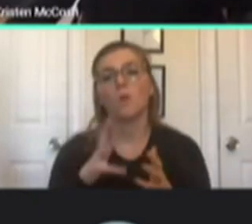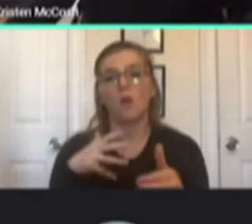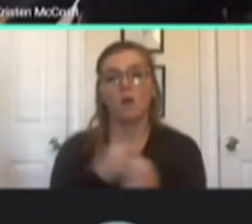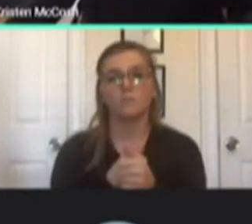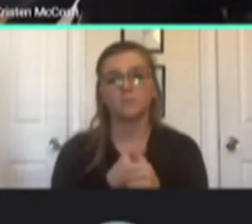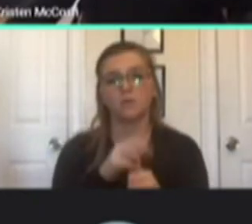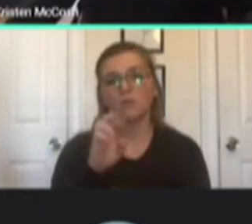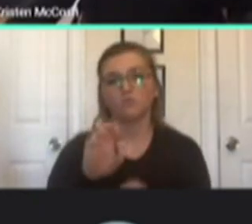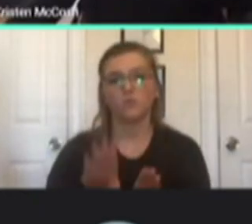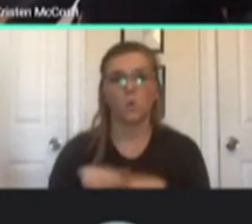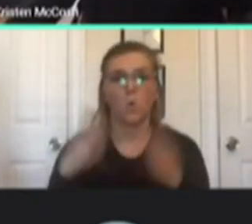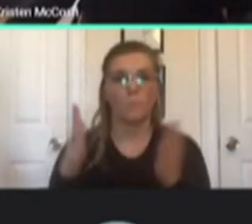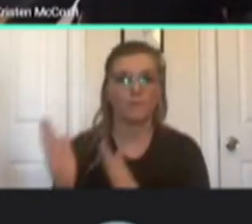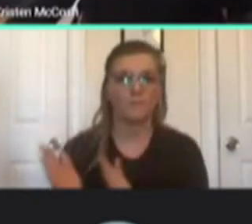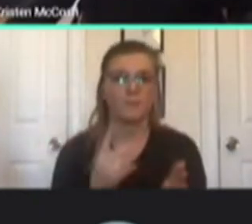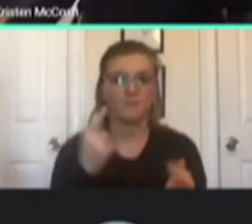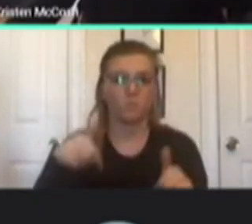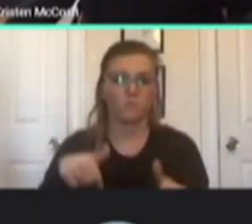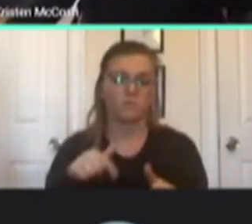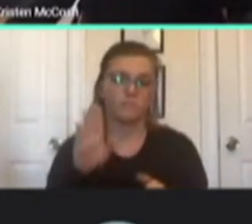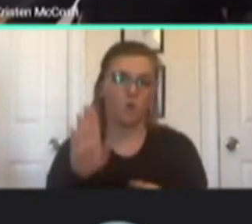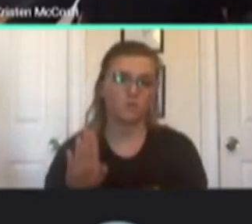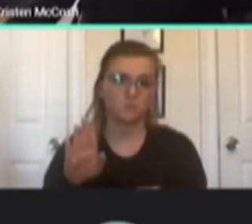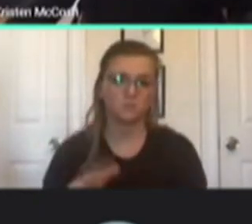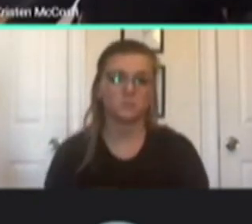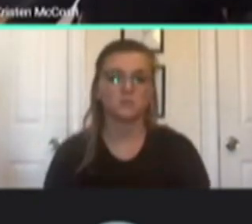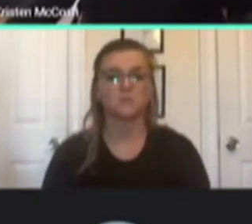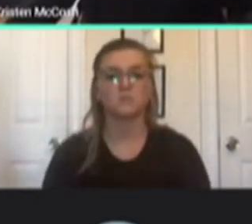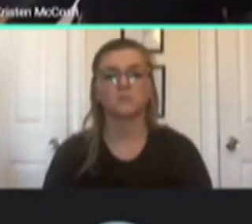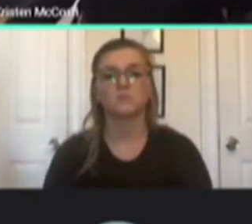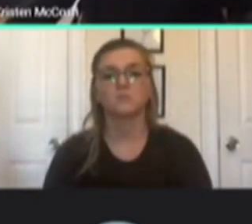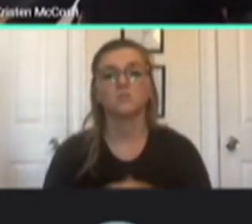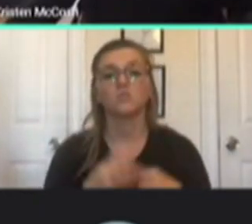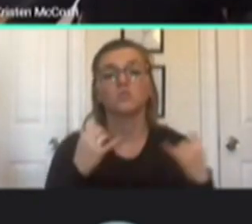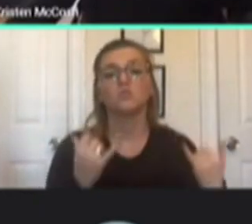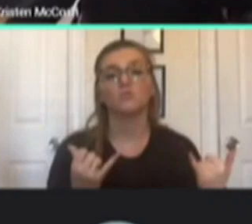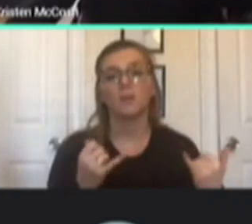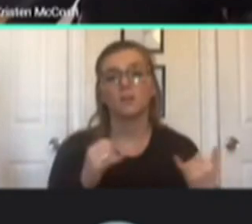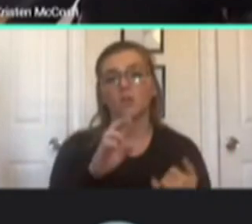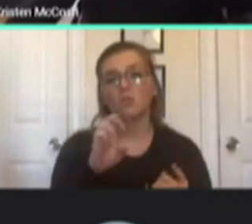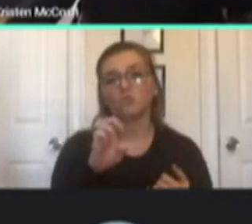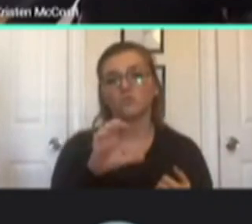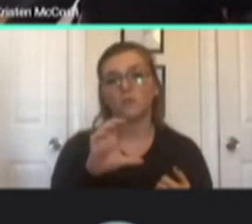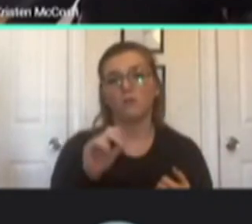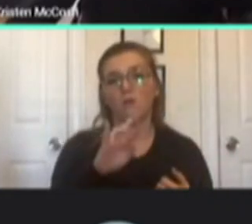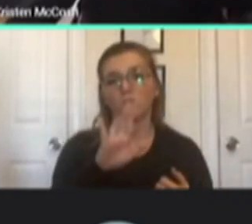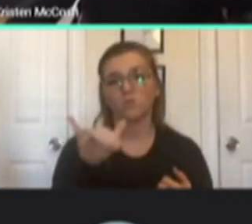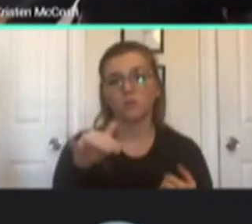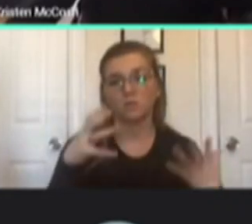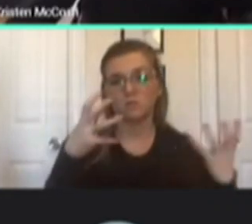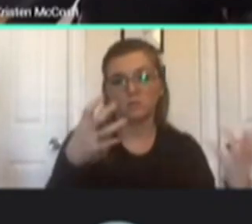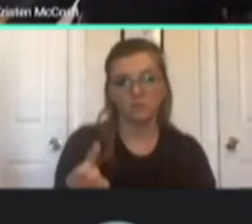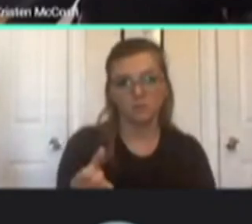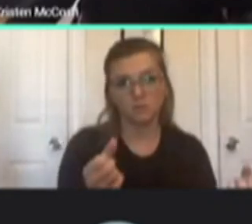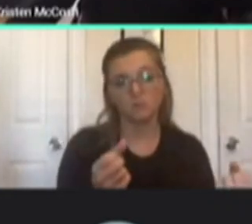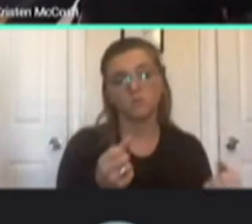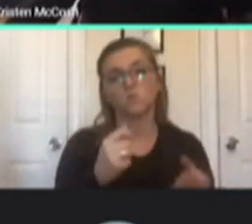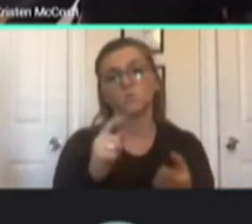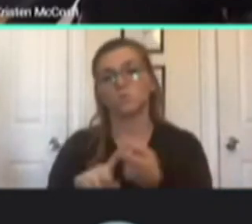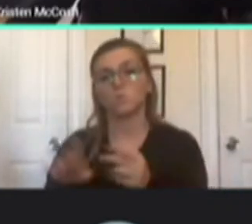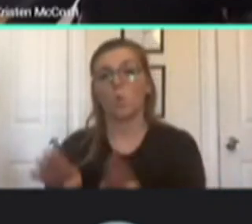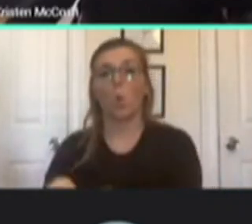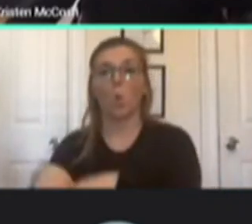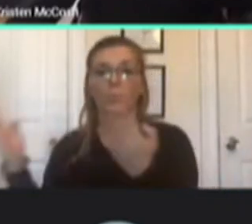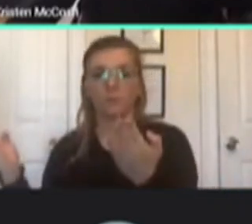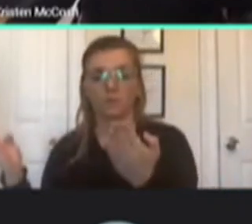city. So we're in the process of moving from recovery to reopening. And during the recovery phase, the city's